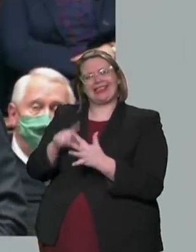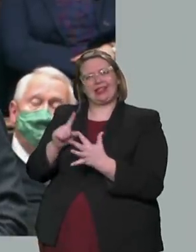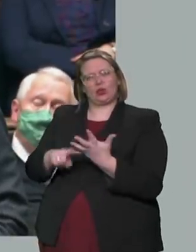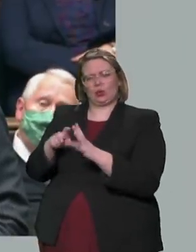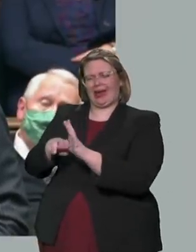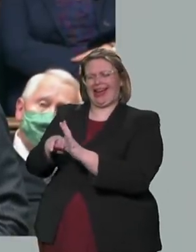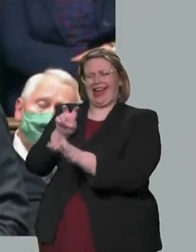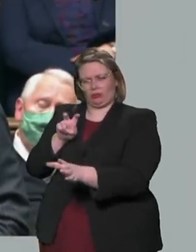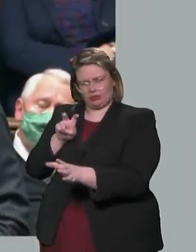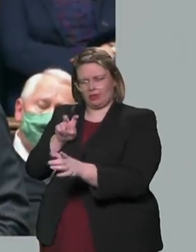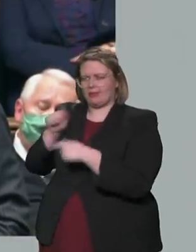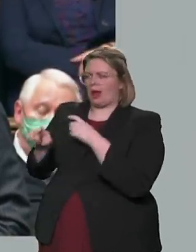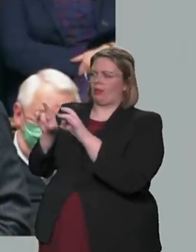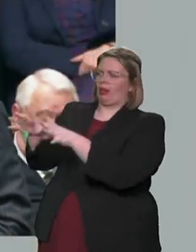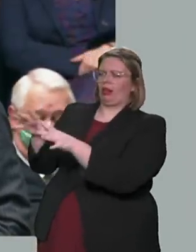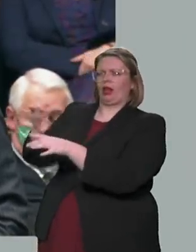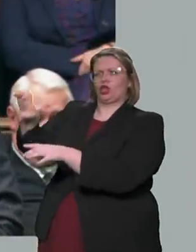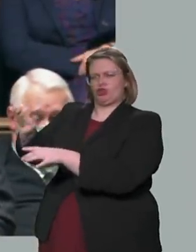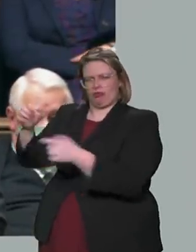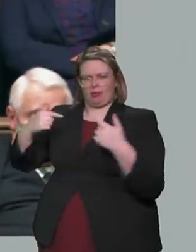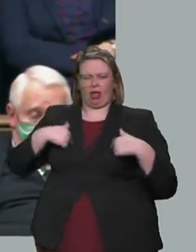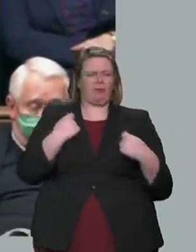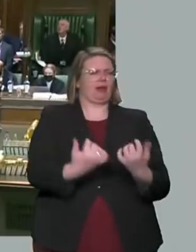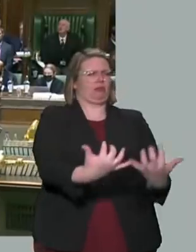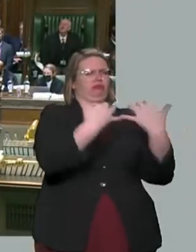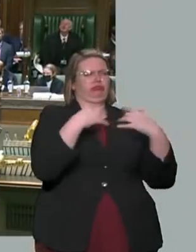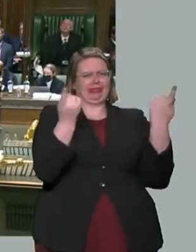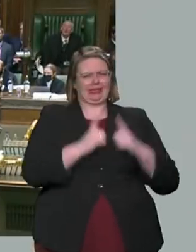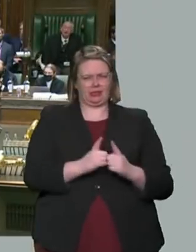he's determined to connect to our supporters and control immigration?